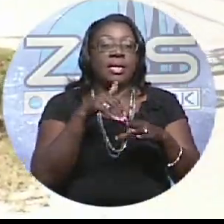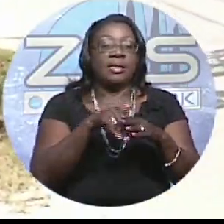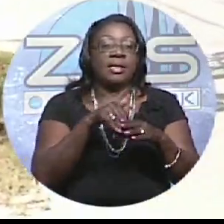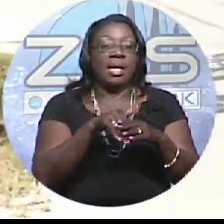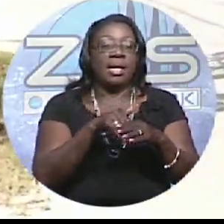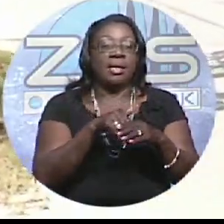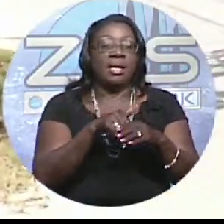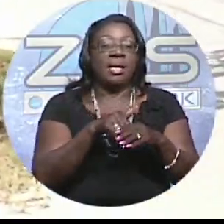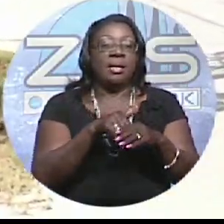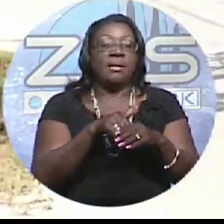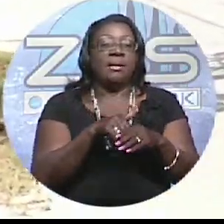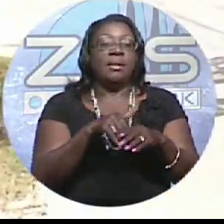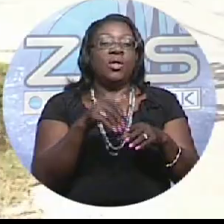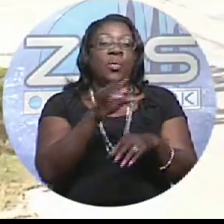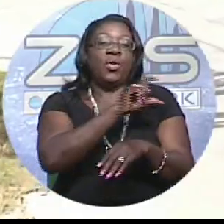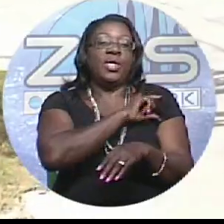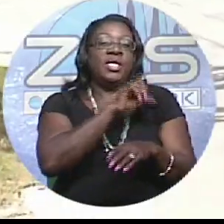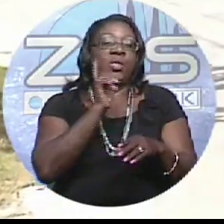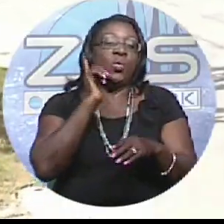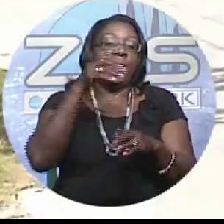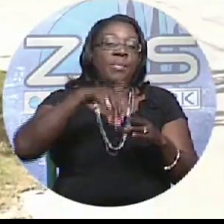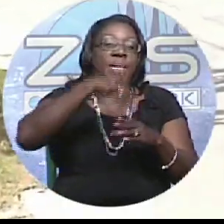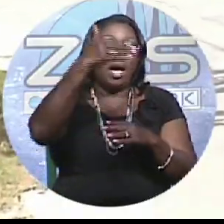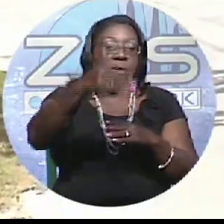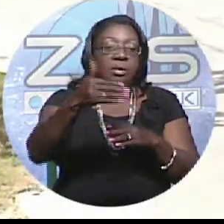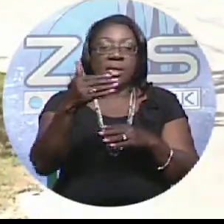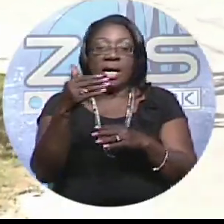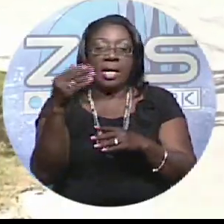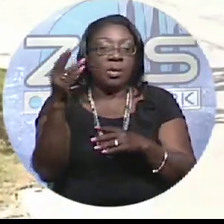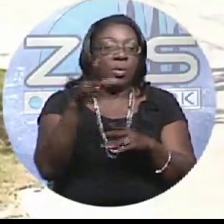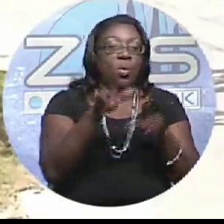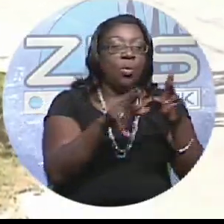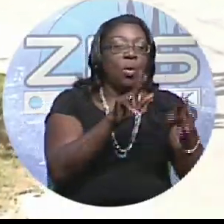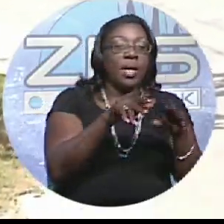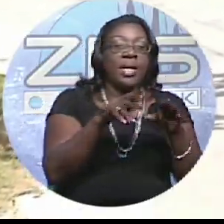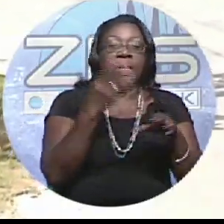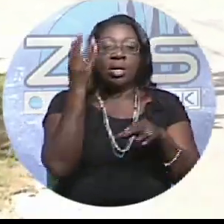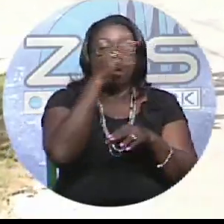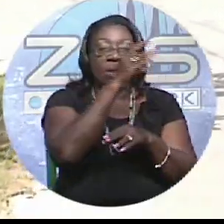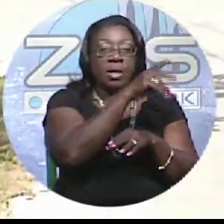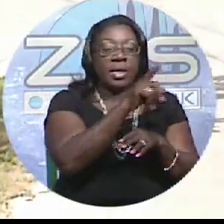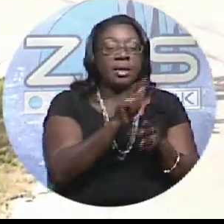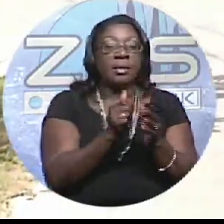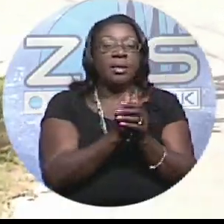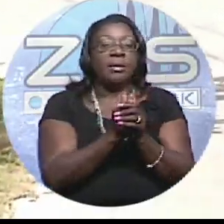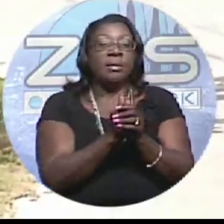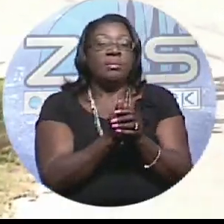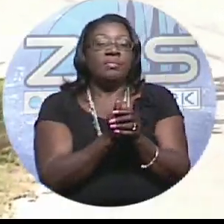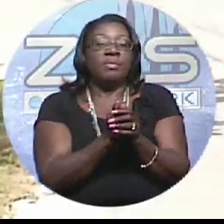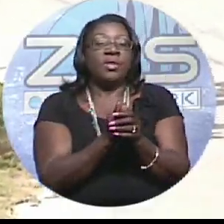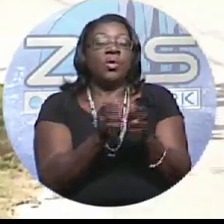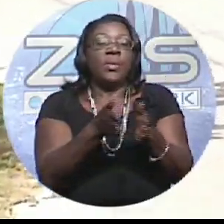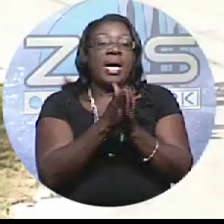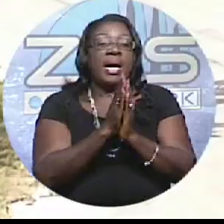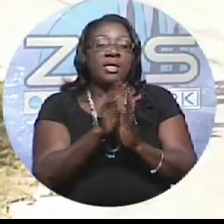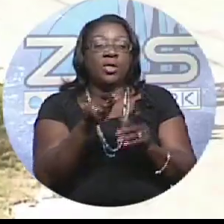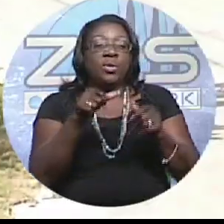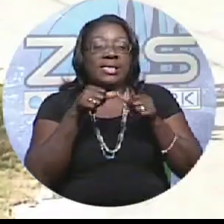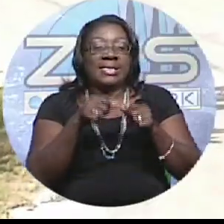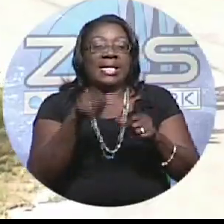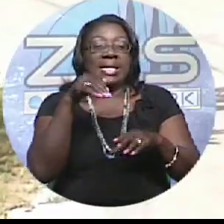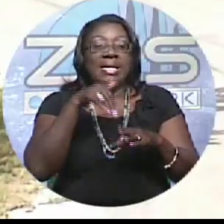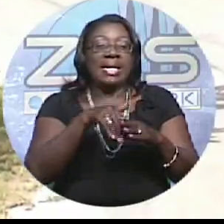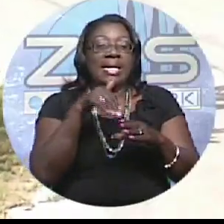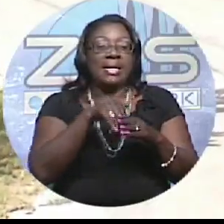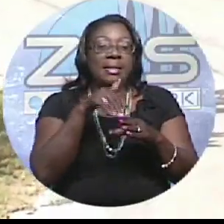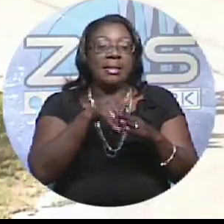best we can, up and about to avoid persons from stealing and entering these business places. So we ask you to stay indoors